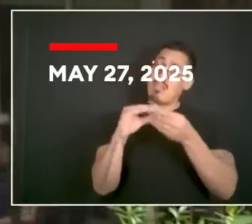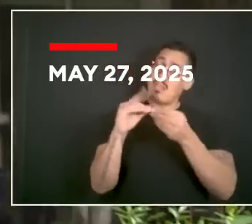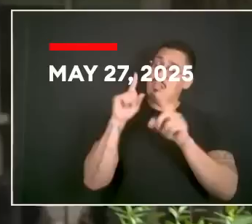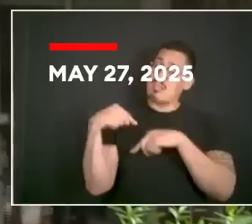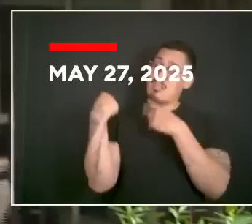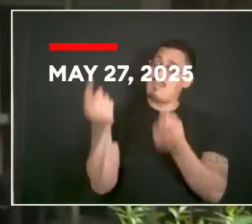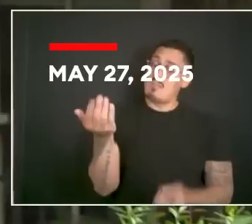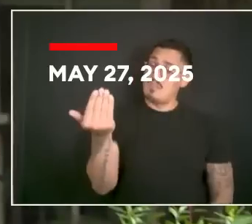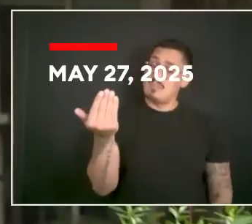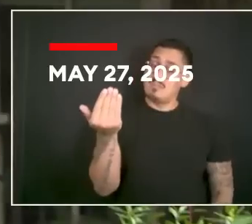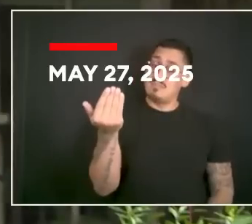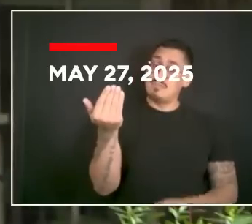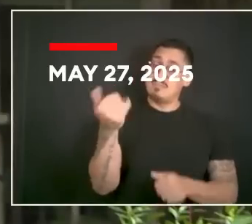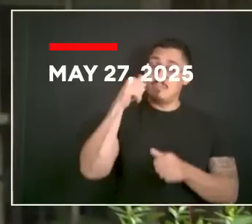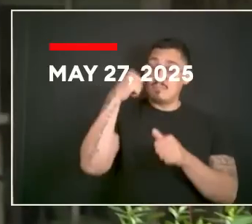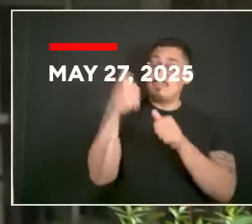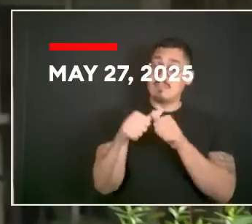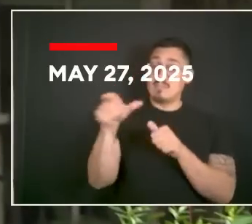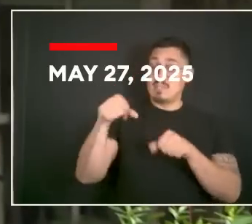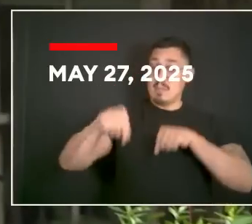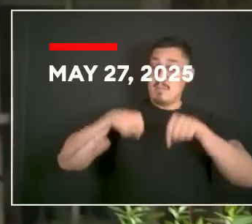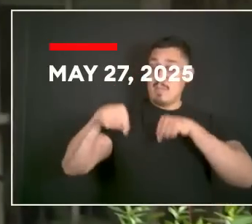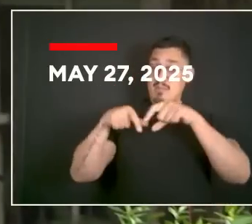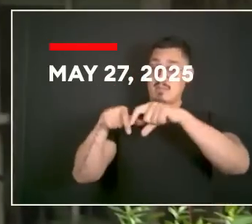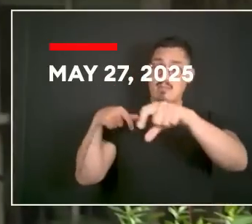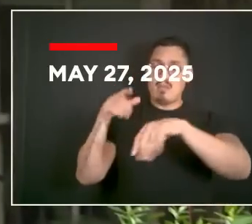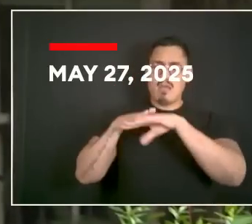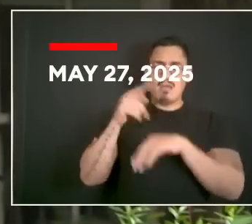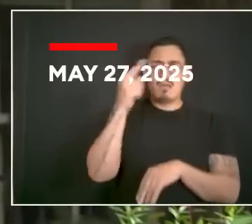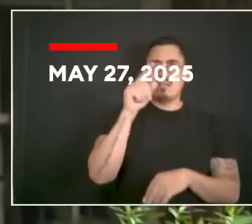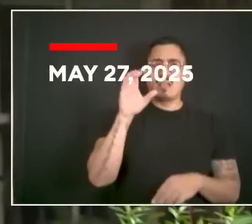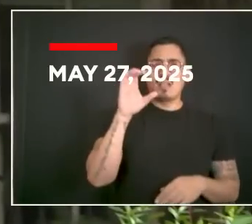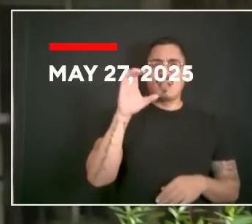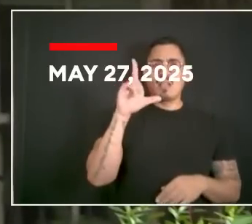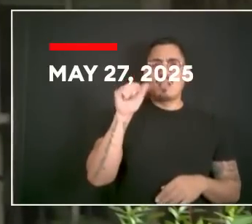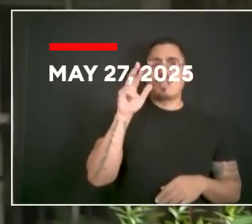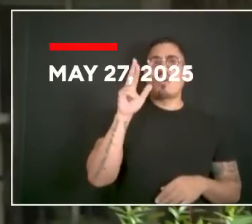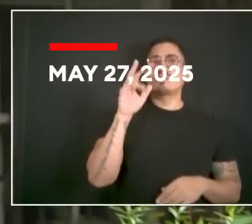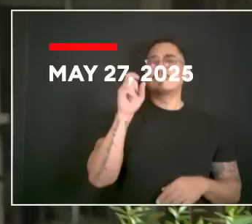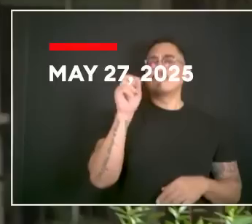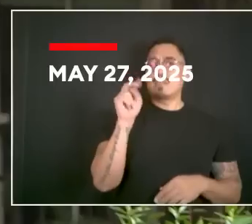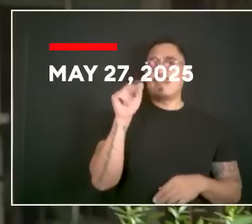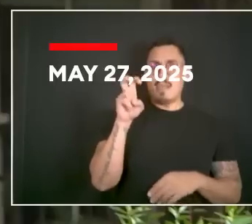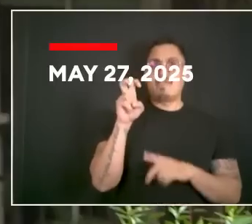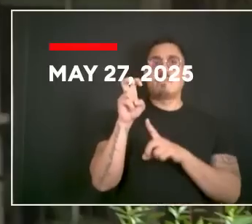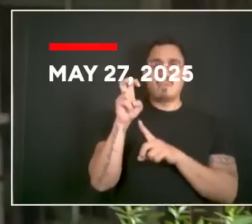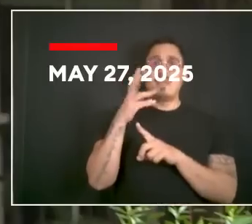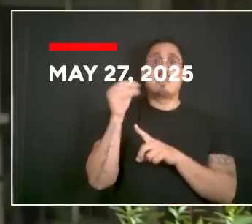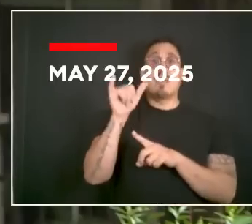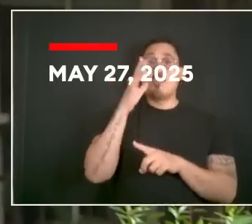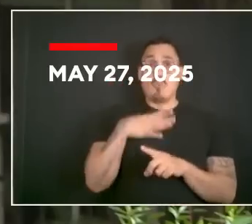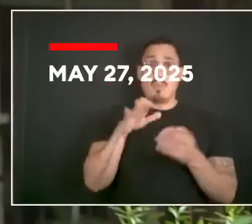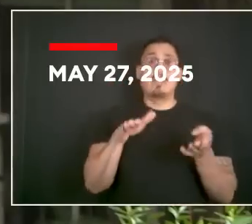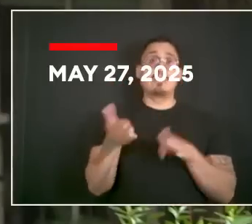Remember when I did the bike lane on Clausen Avenue, and when we had the young lady who died, and I was borough president, I did that bike lane